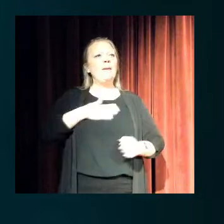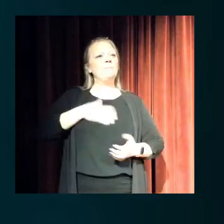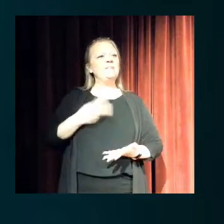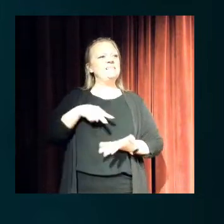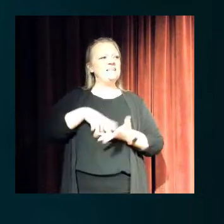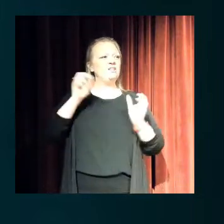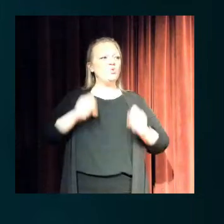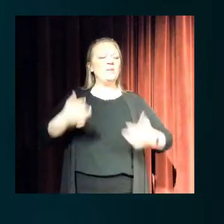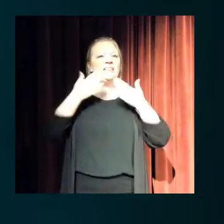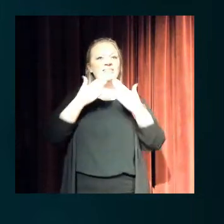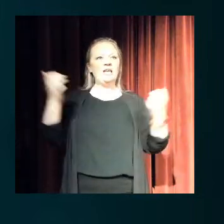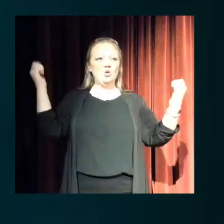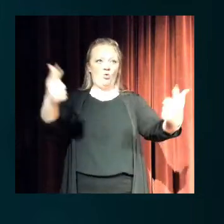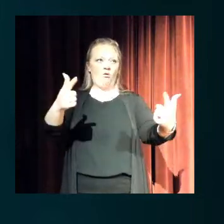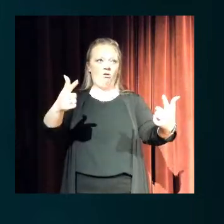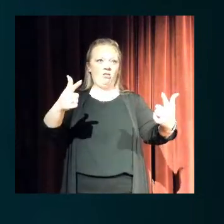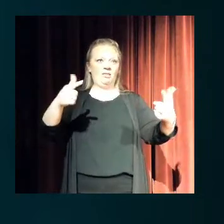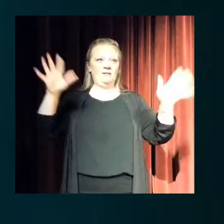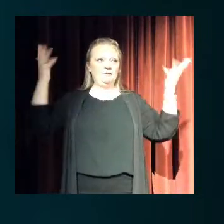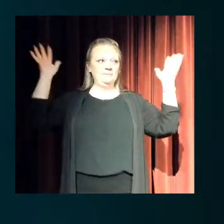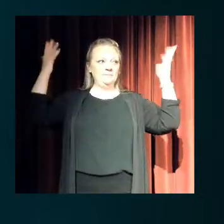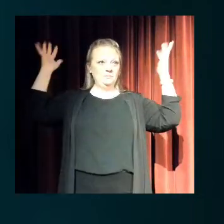we may thank you all.